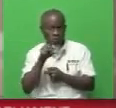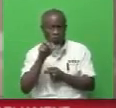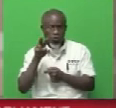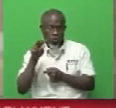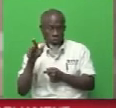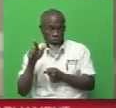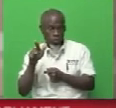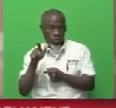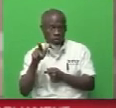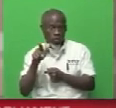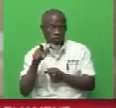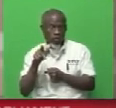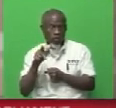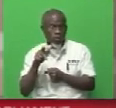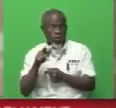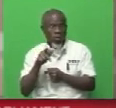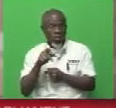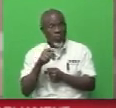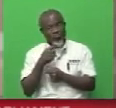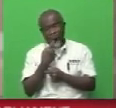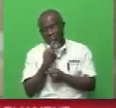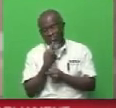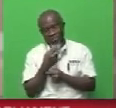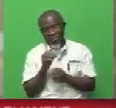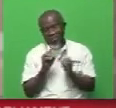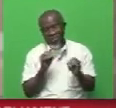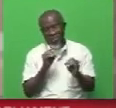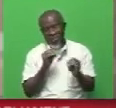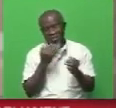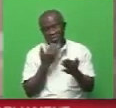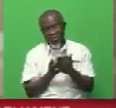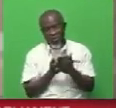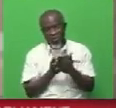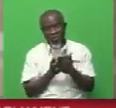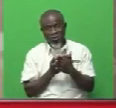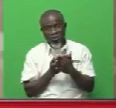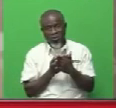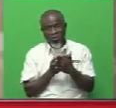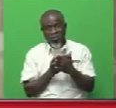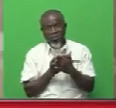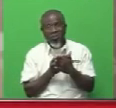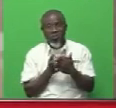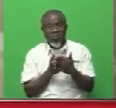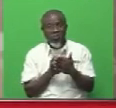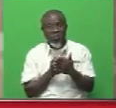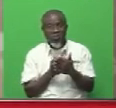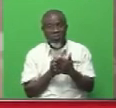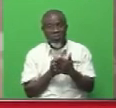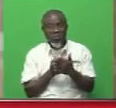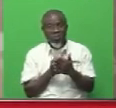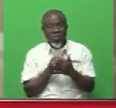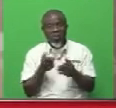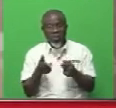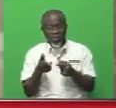2022-2023. Madam President, I have to say, if nothing really good comes out of the debate, at least by Senator Barker speaking so early